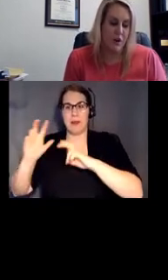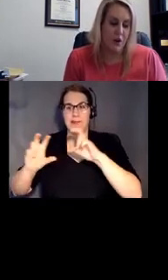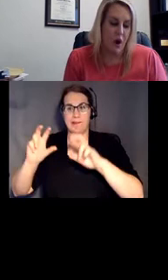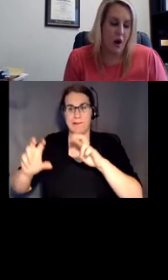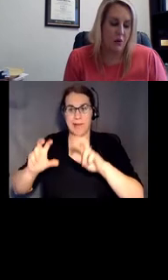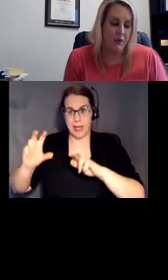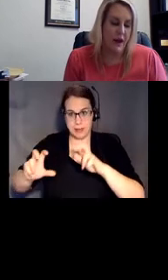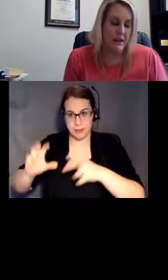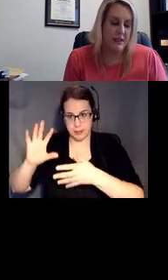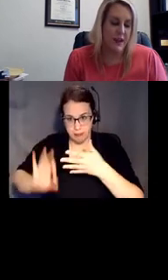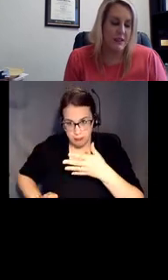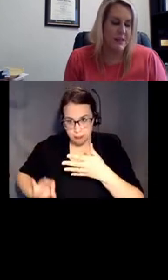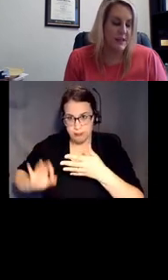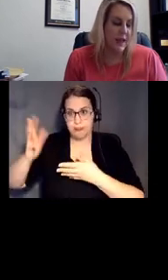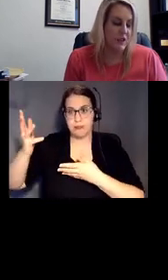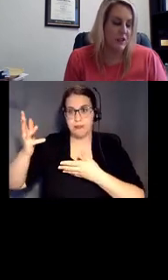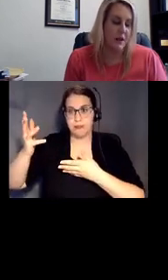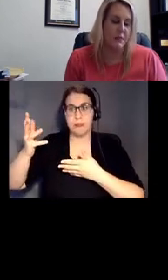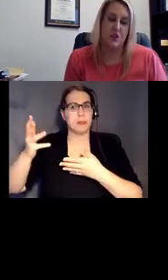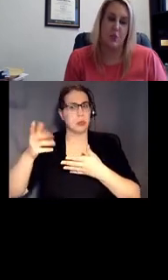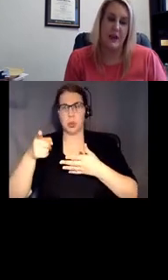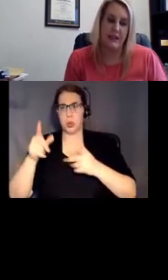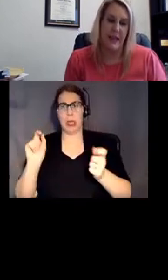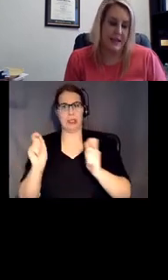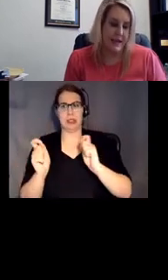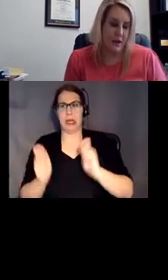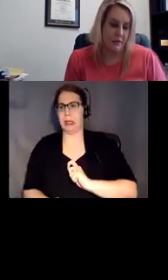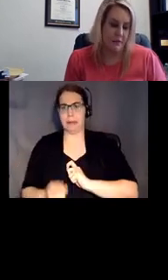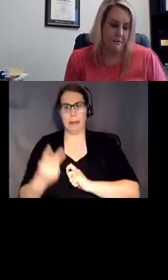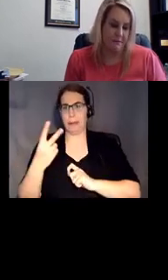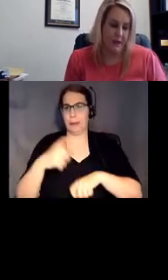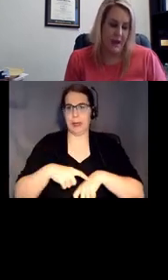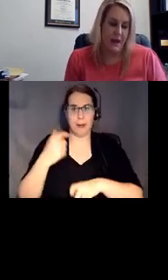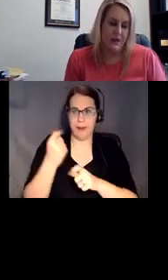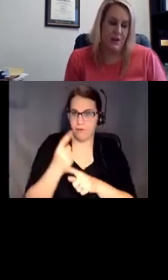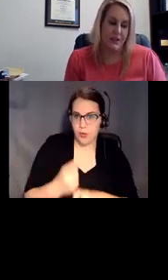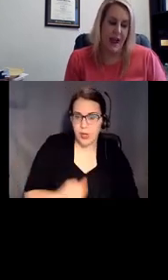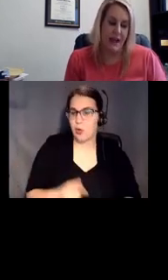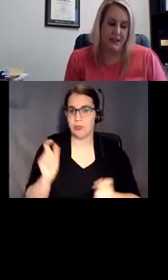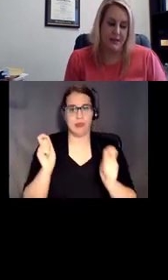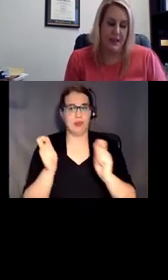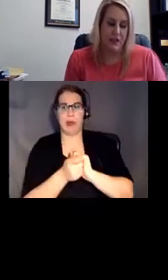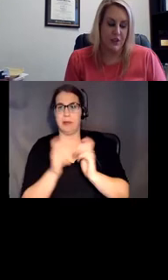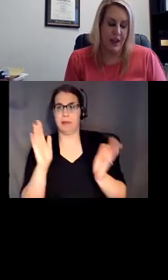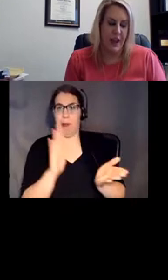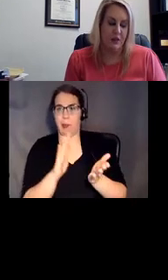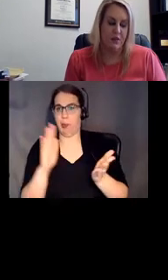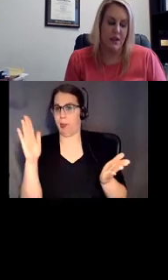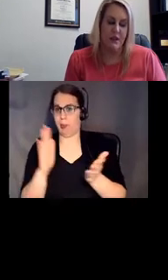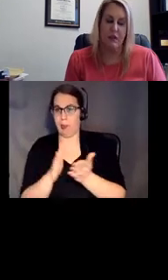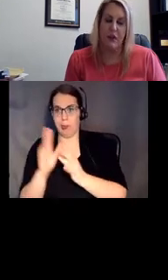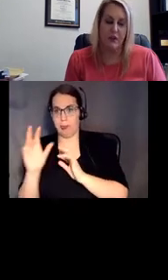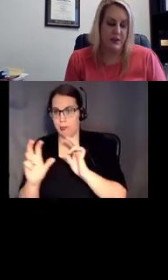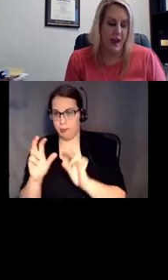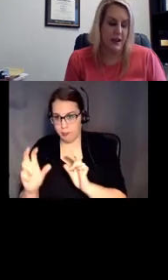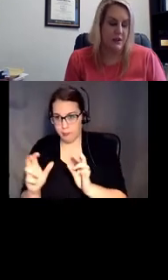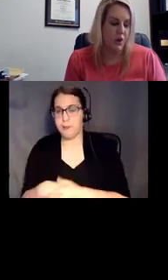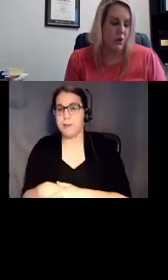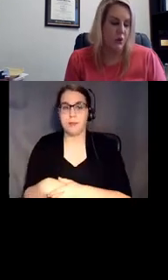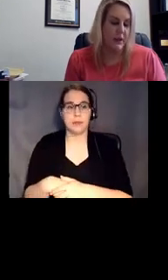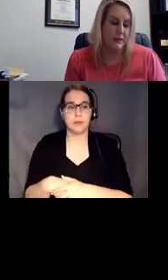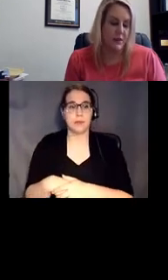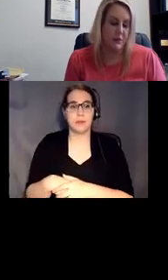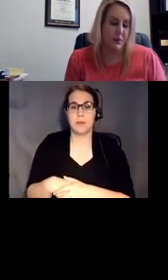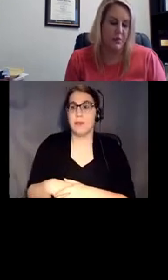may revise investment selections up to twice a year. They're tax advantaged accounts, and the growth is